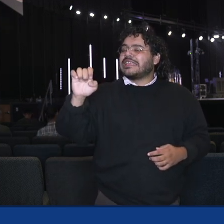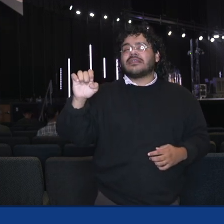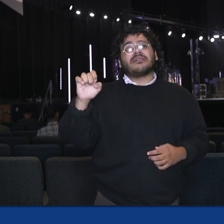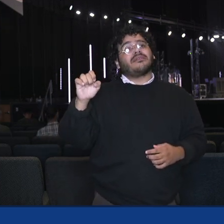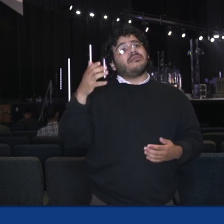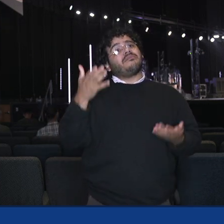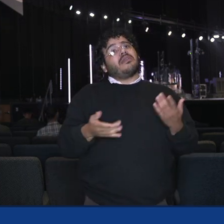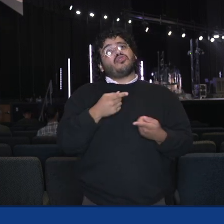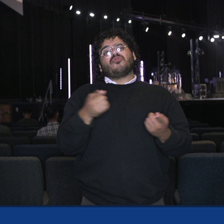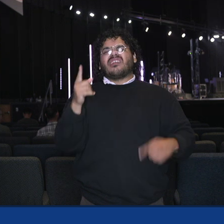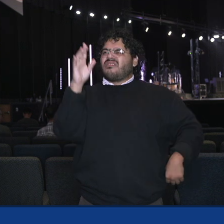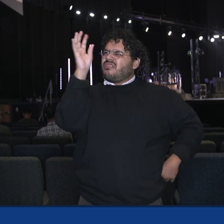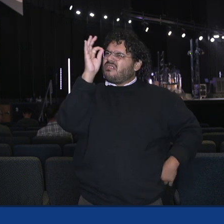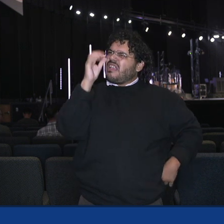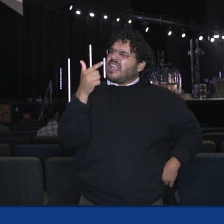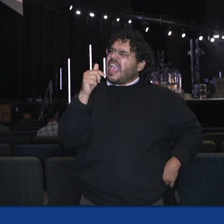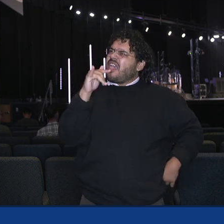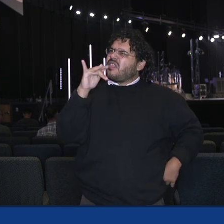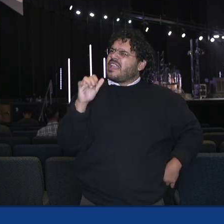almost nothing.